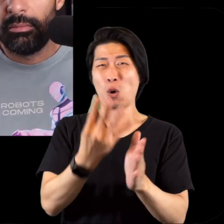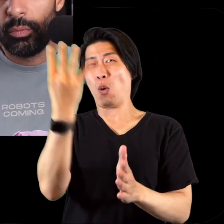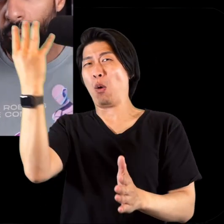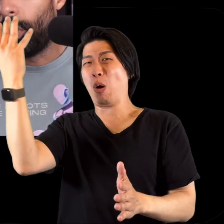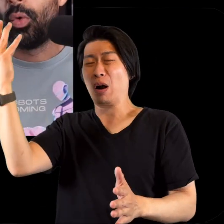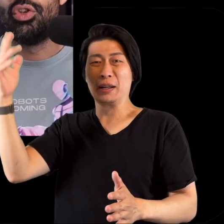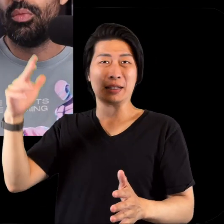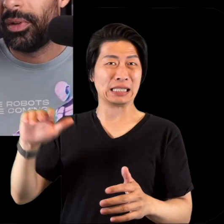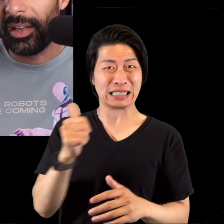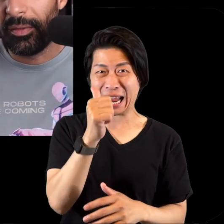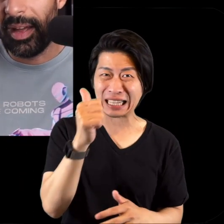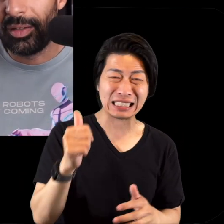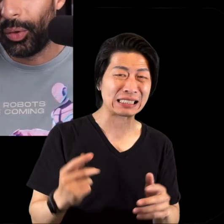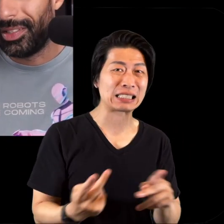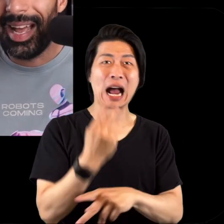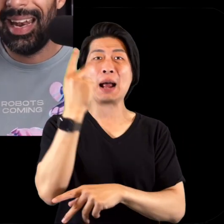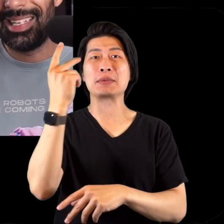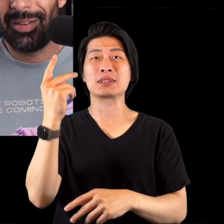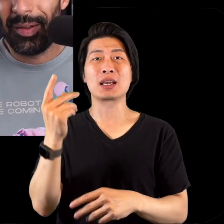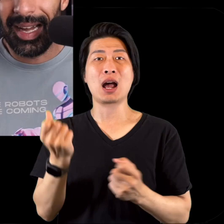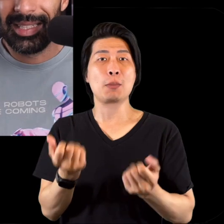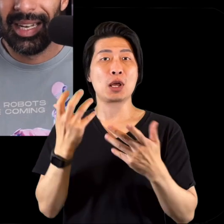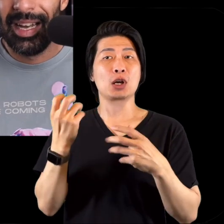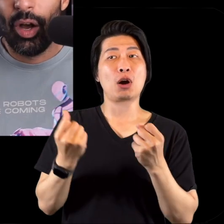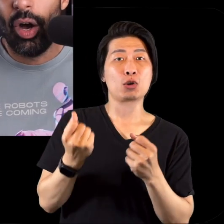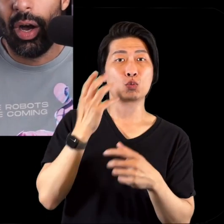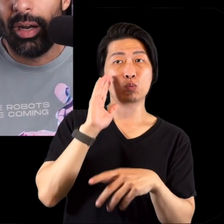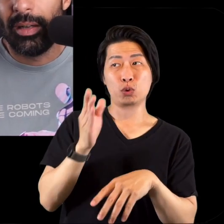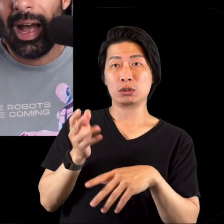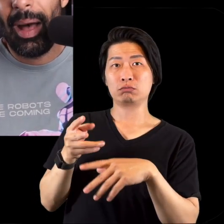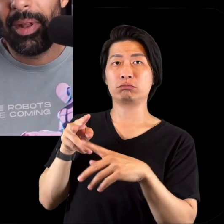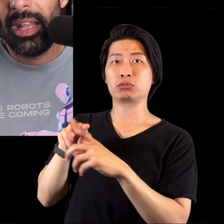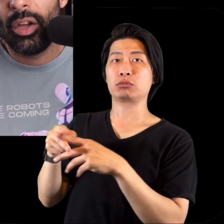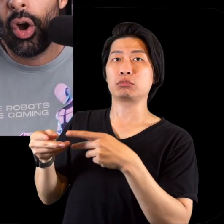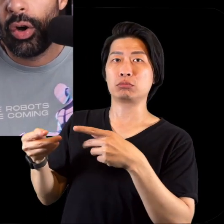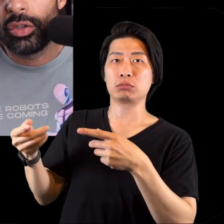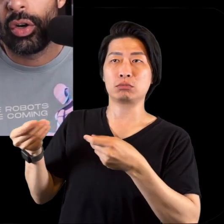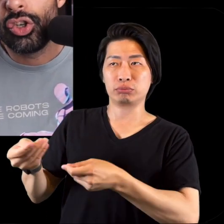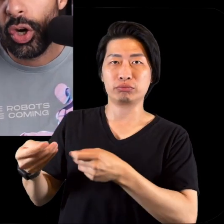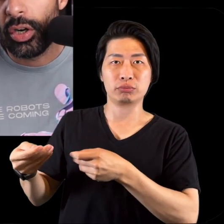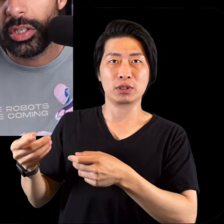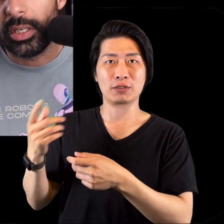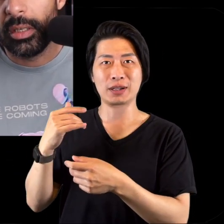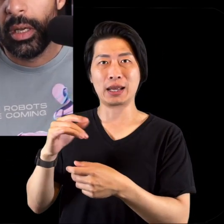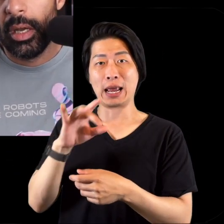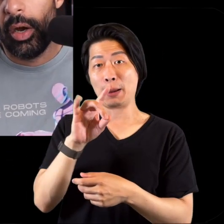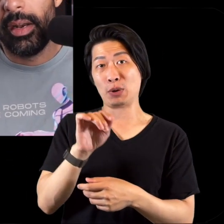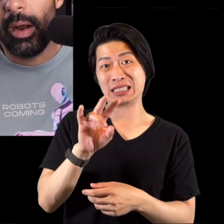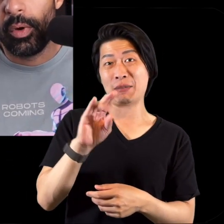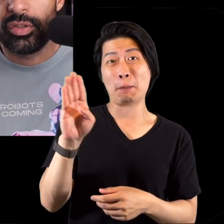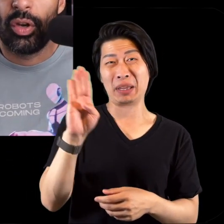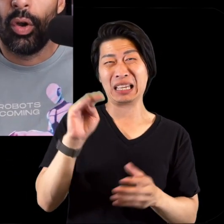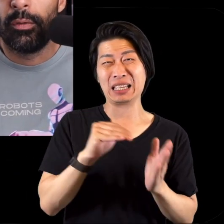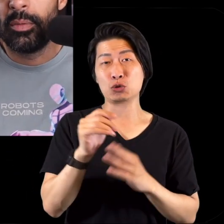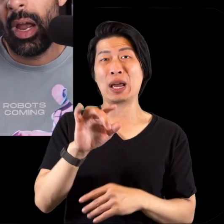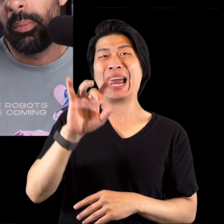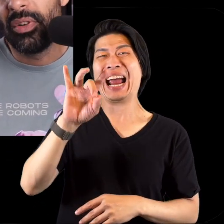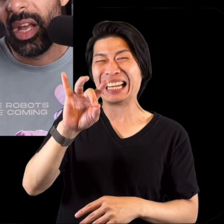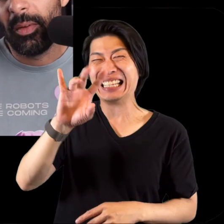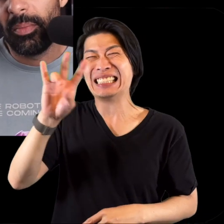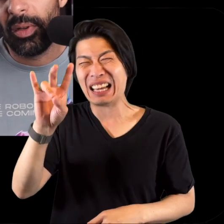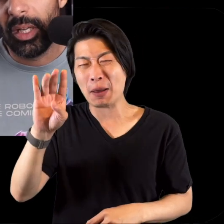a quadrupling effect or a 10x effect on how many cars are charging on the network. So it could go